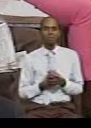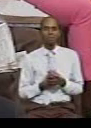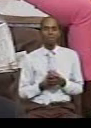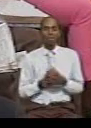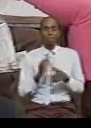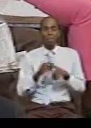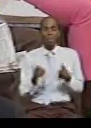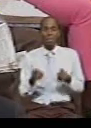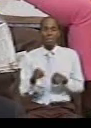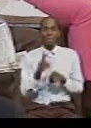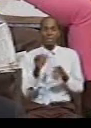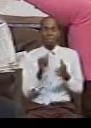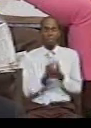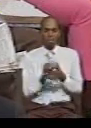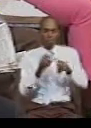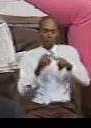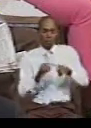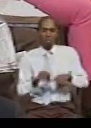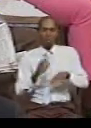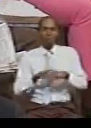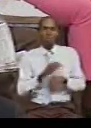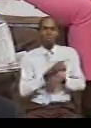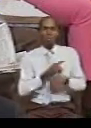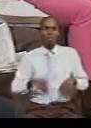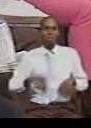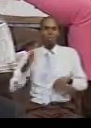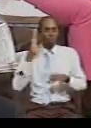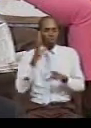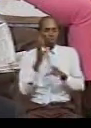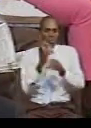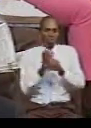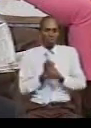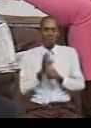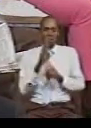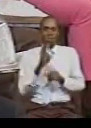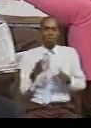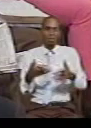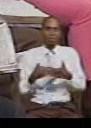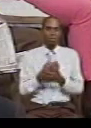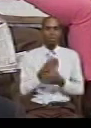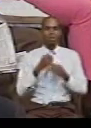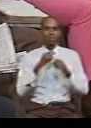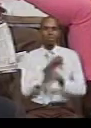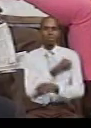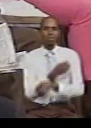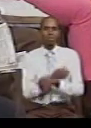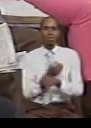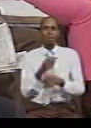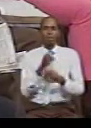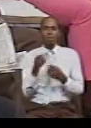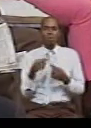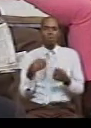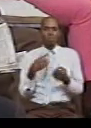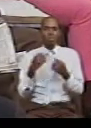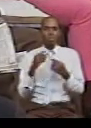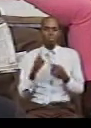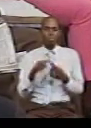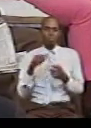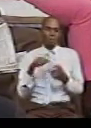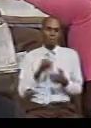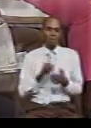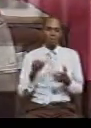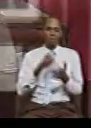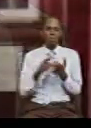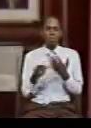they that wait upon the Lord shall renew their strength. When we come to a retreat like this,